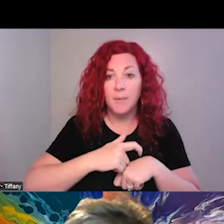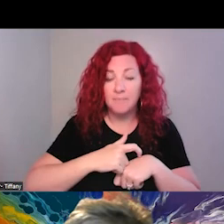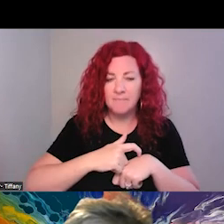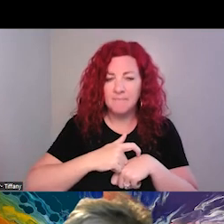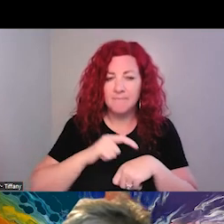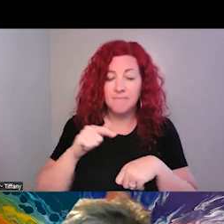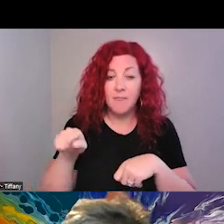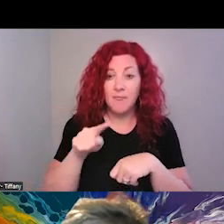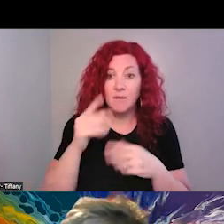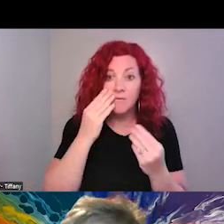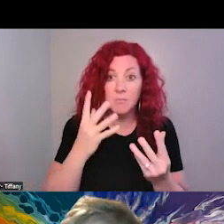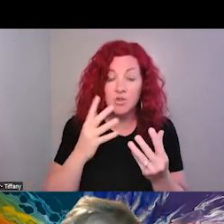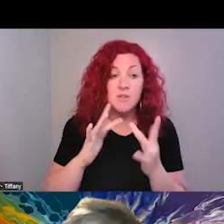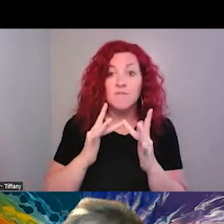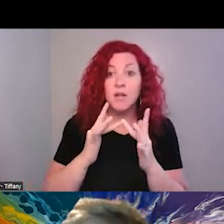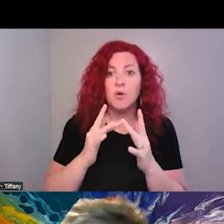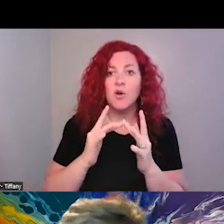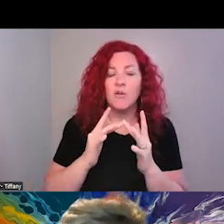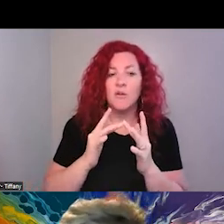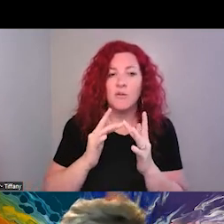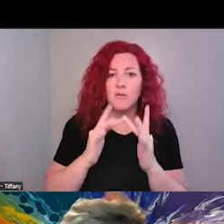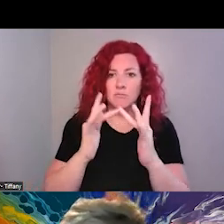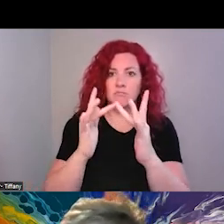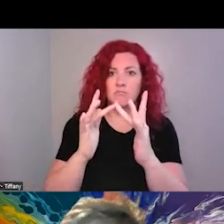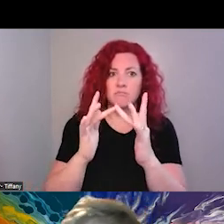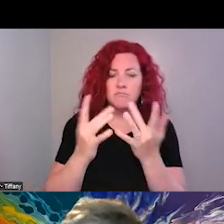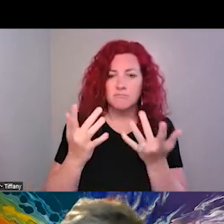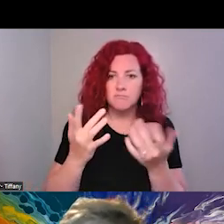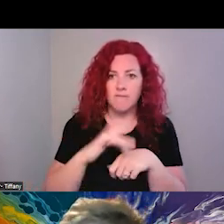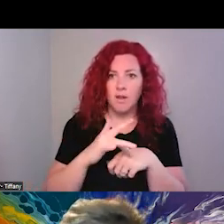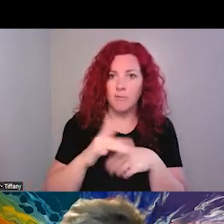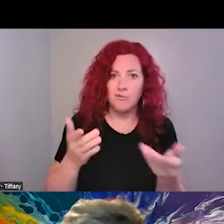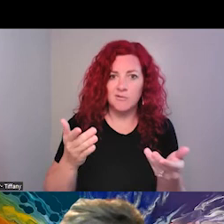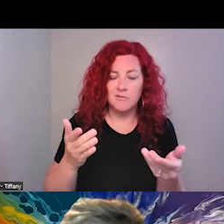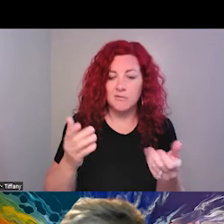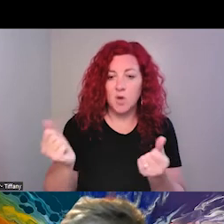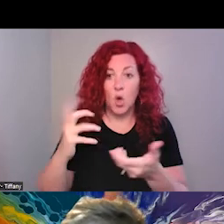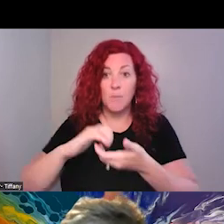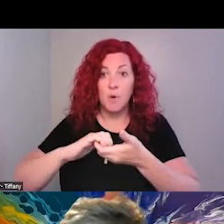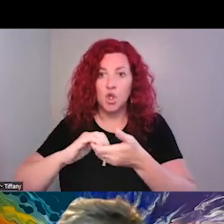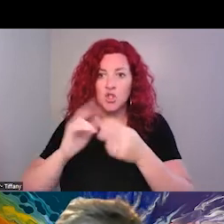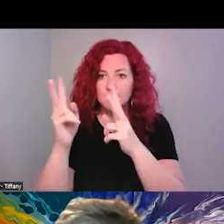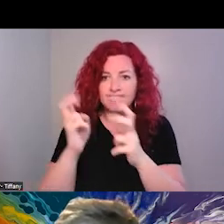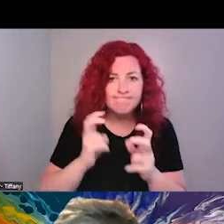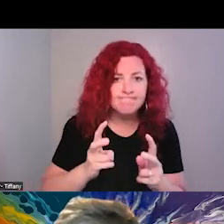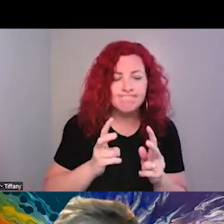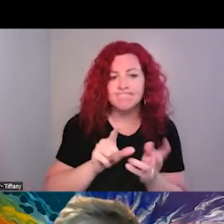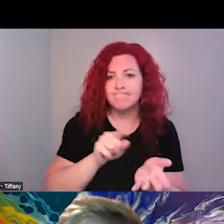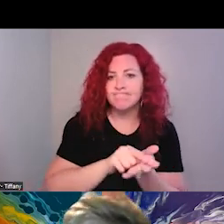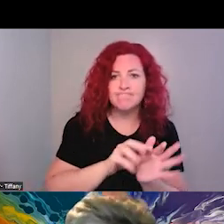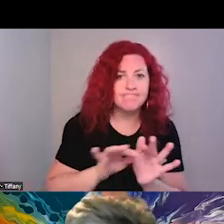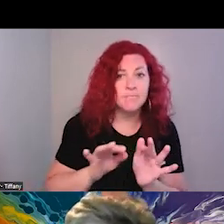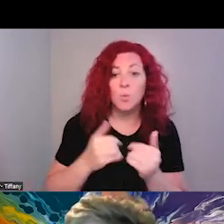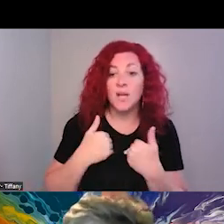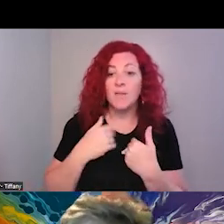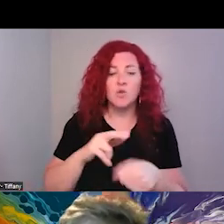are available online for all of our partners to go ahead and take, download. We've put out just regular